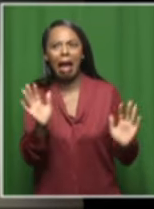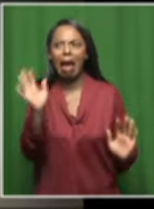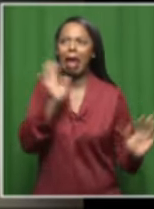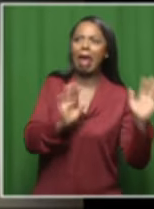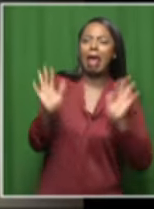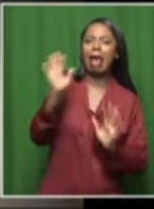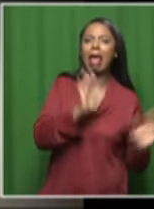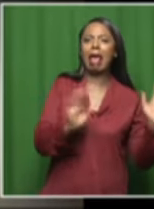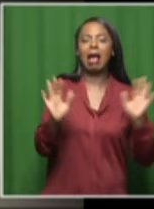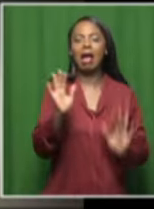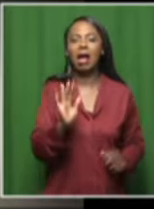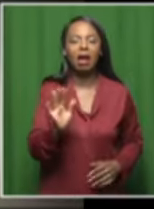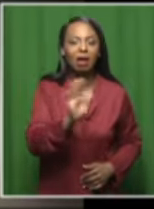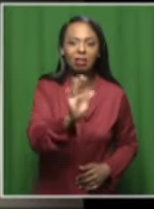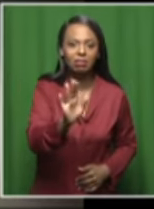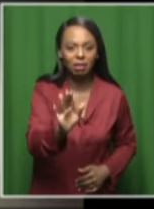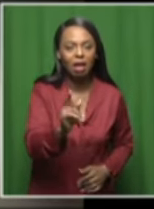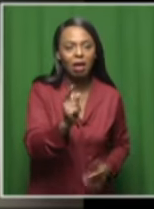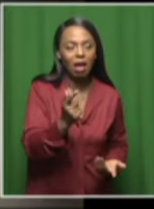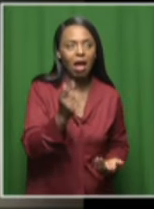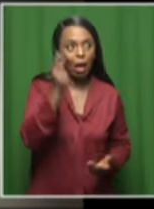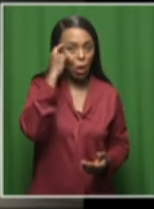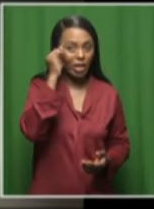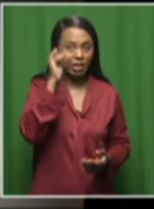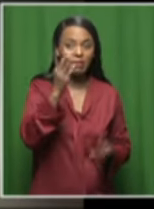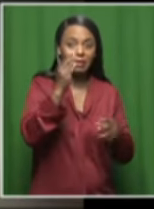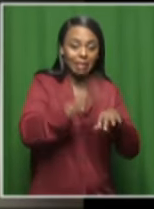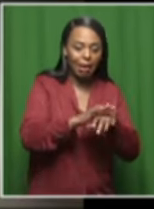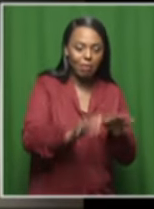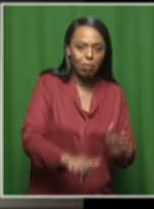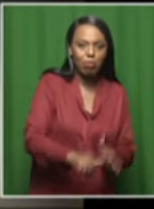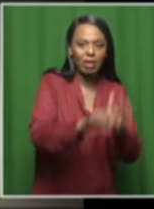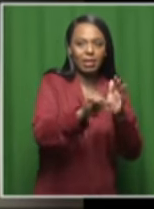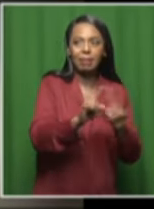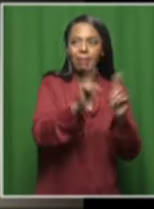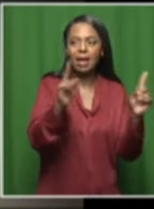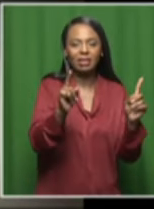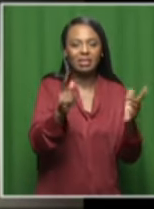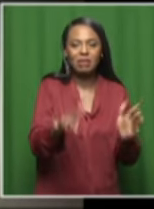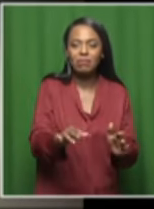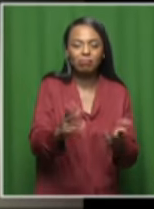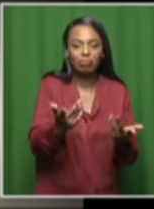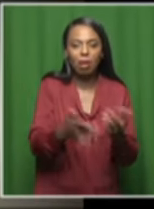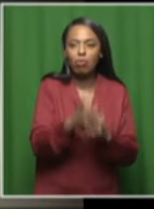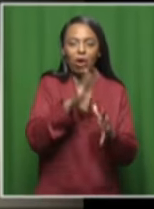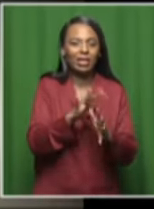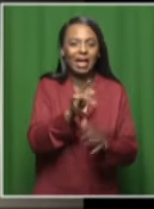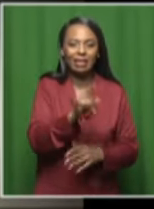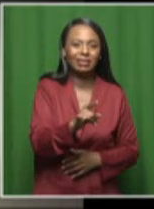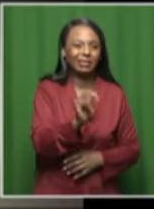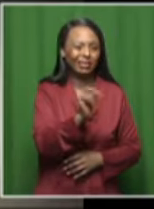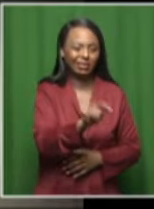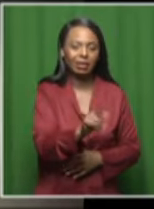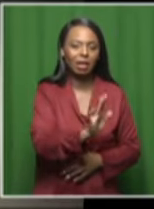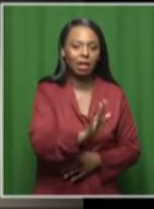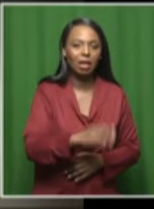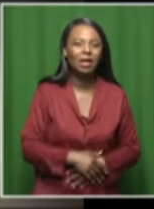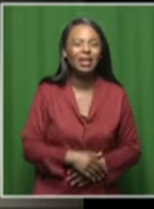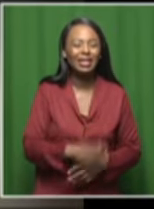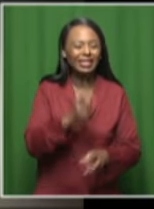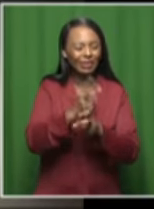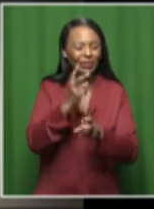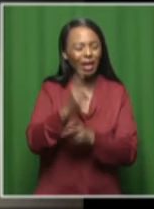it on that thing that I thought at the time was really important, but actually wasn't vital. Yeah. So it is a difficult one, because